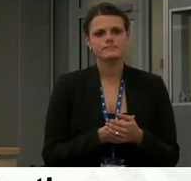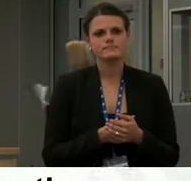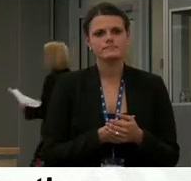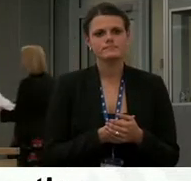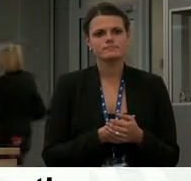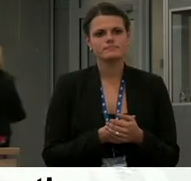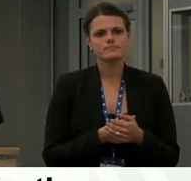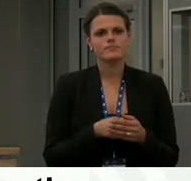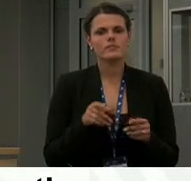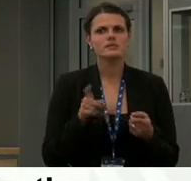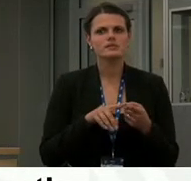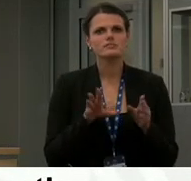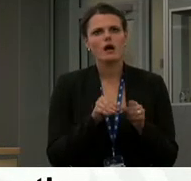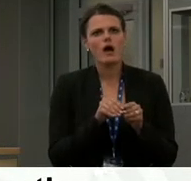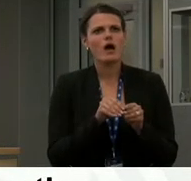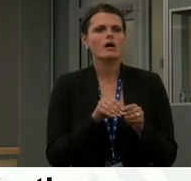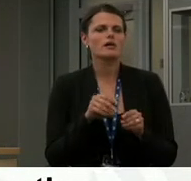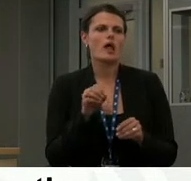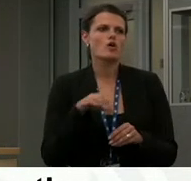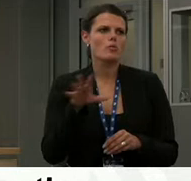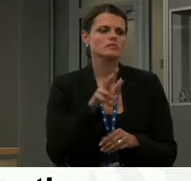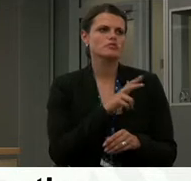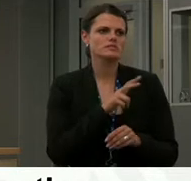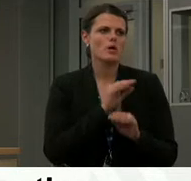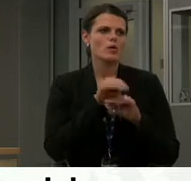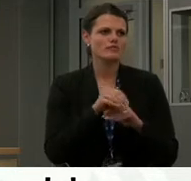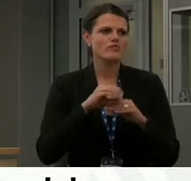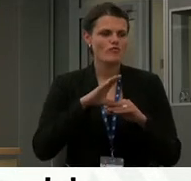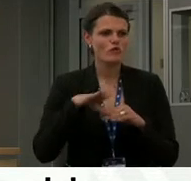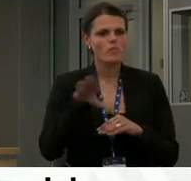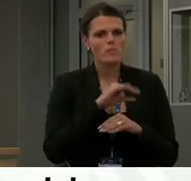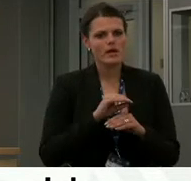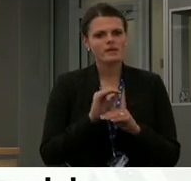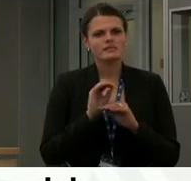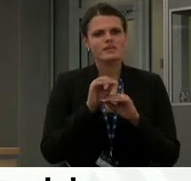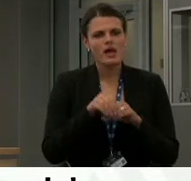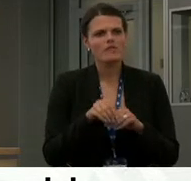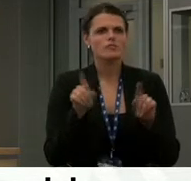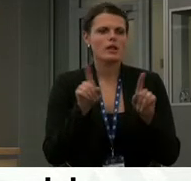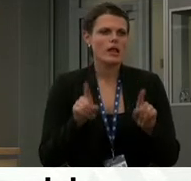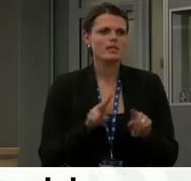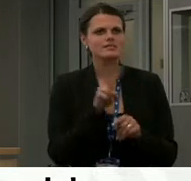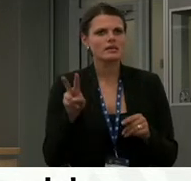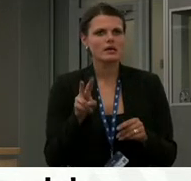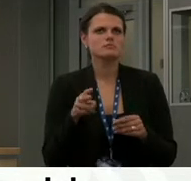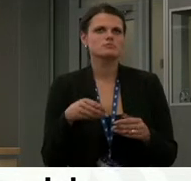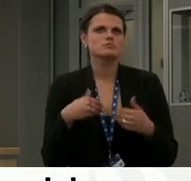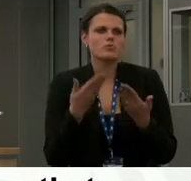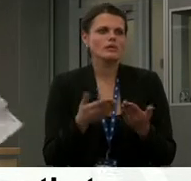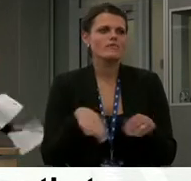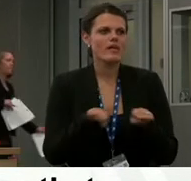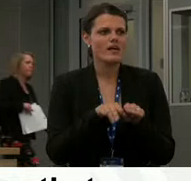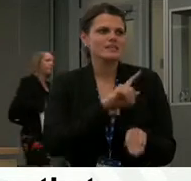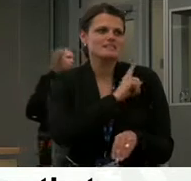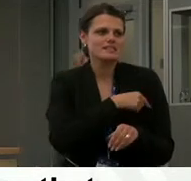the European Social and Investment Funds, we invest in measures that promote equal opportunities, both